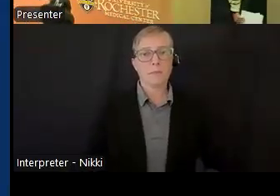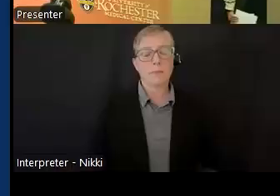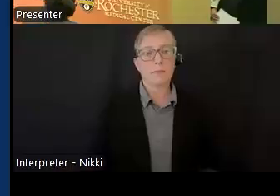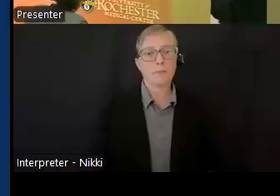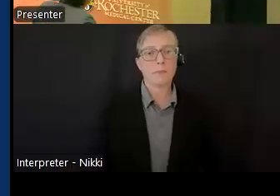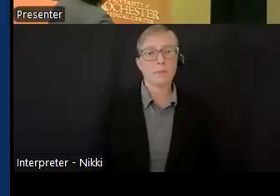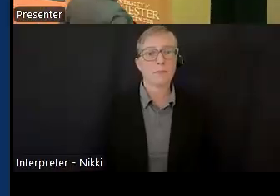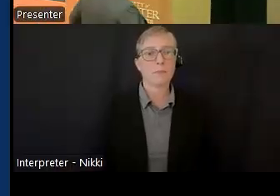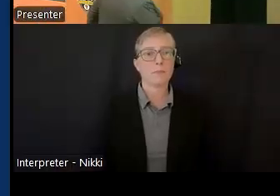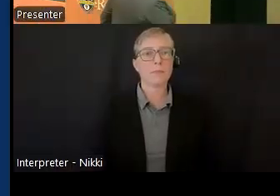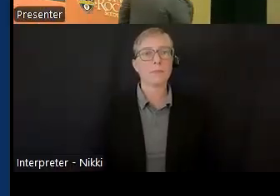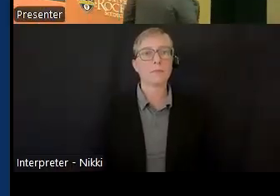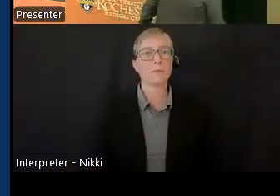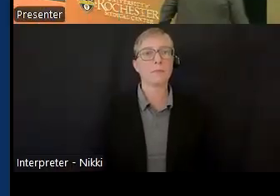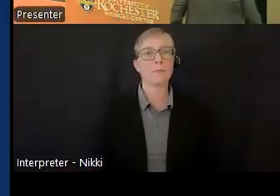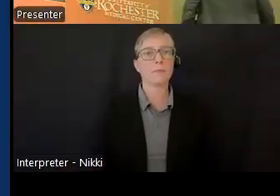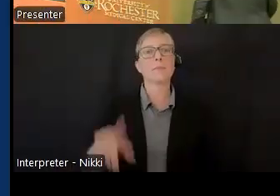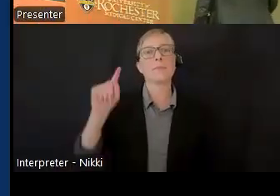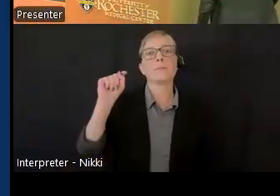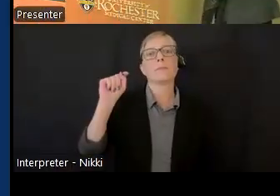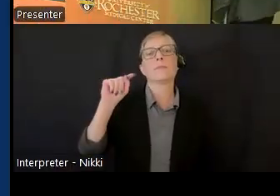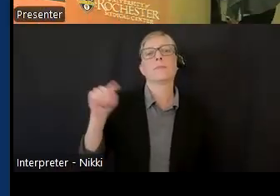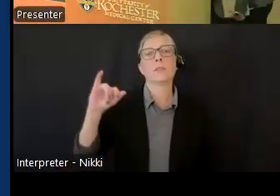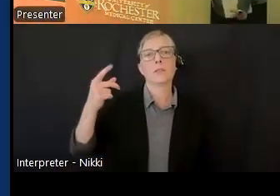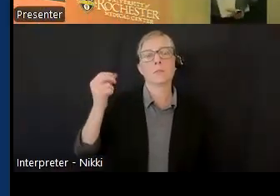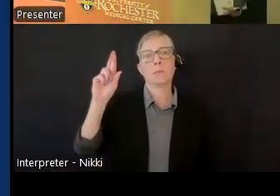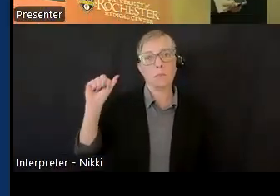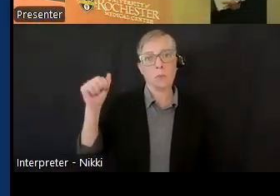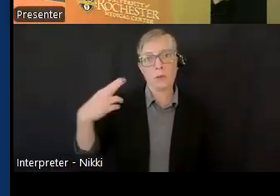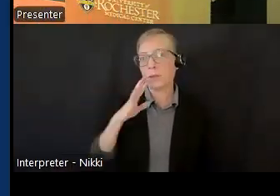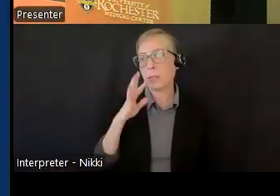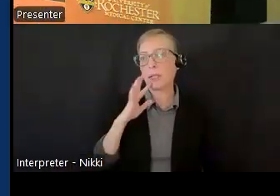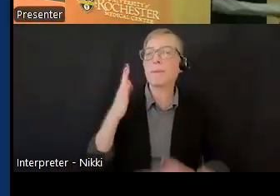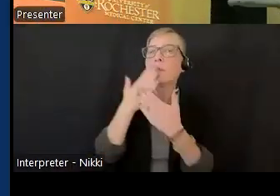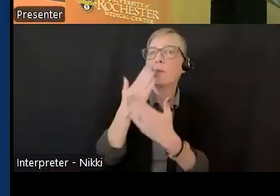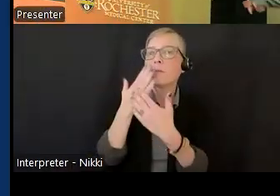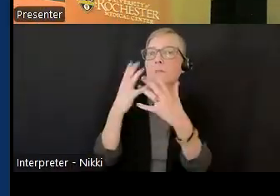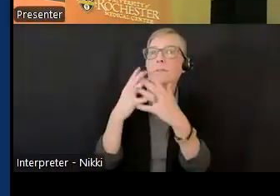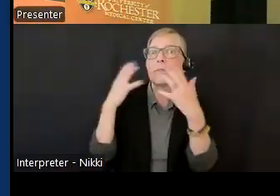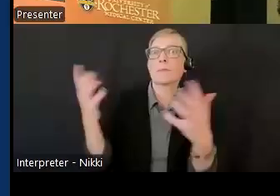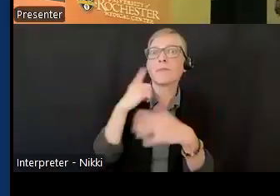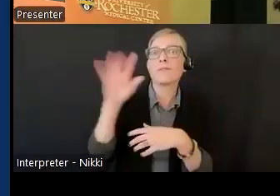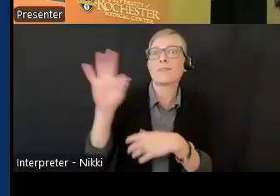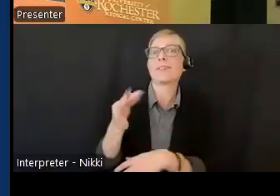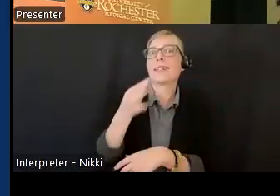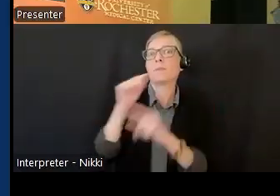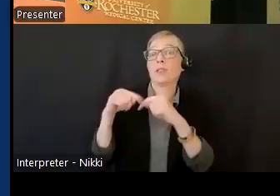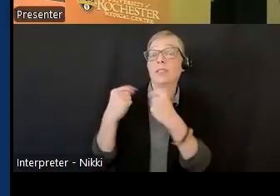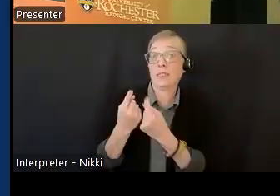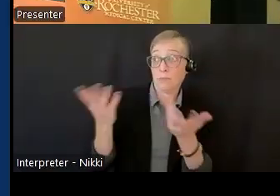Thank you so much to this very expert team. Dr. Mathis, are there any closing words? Not to put you on the spot in front of a large